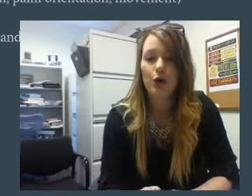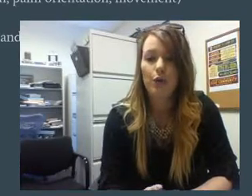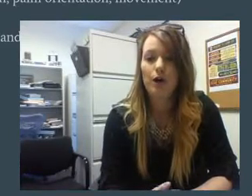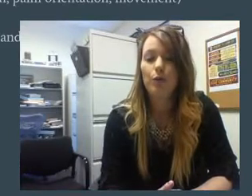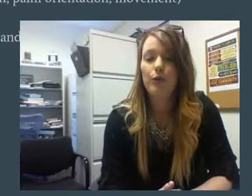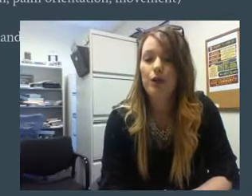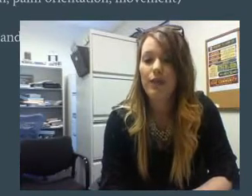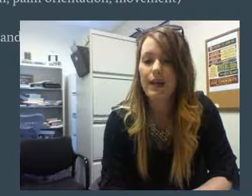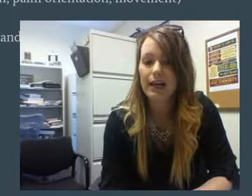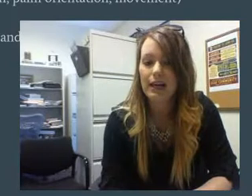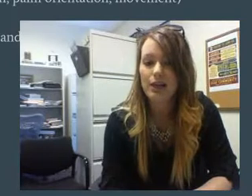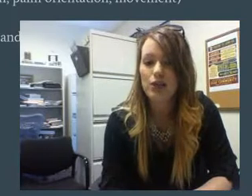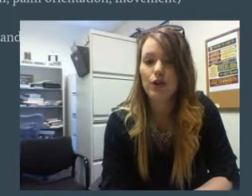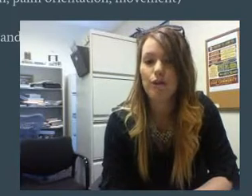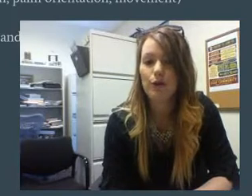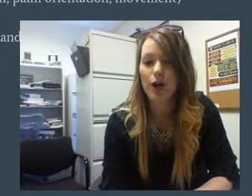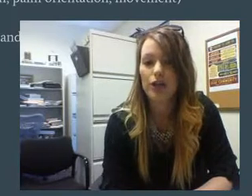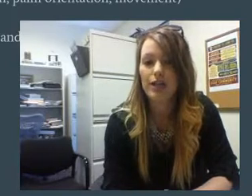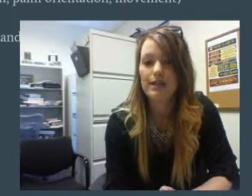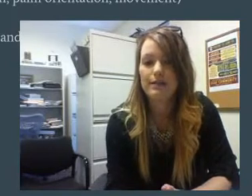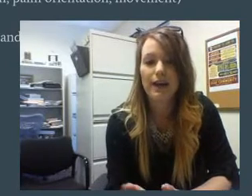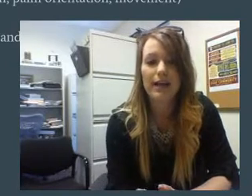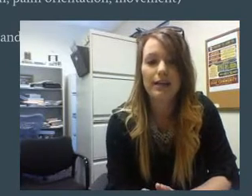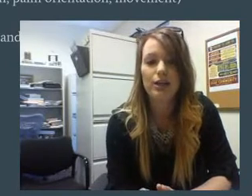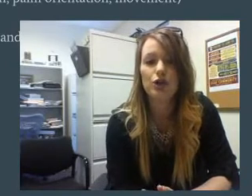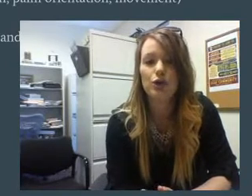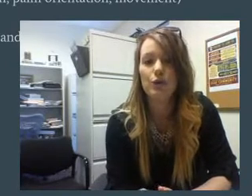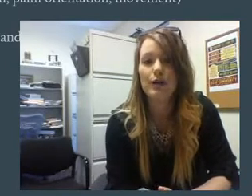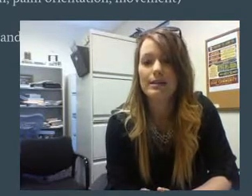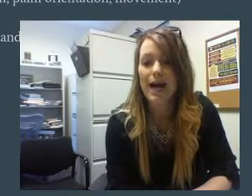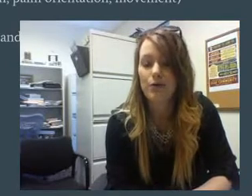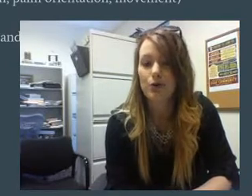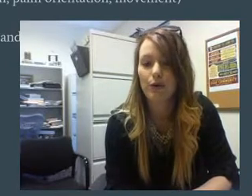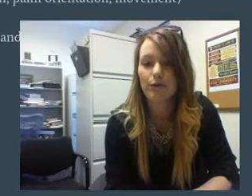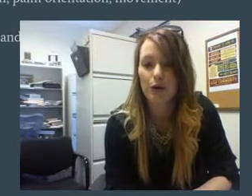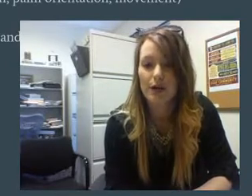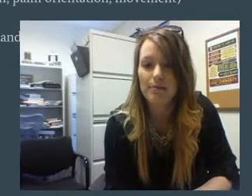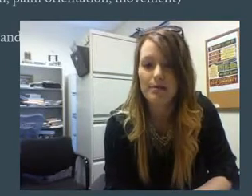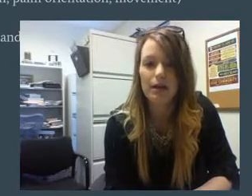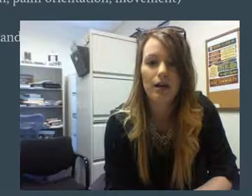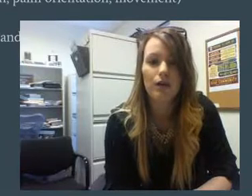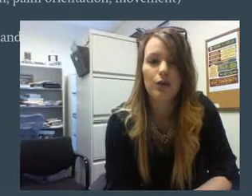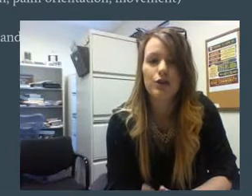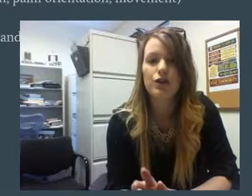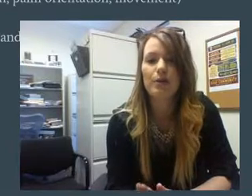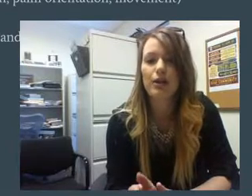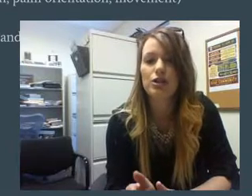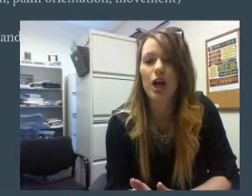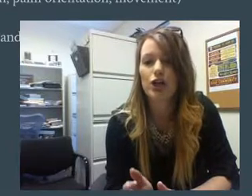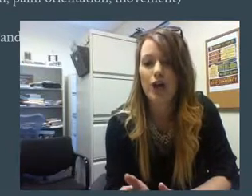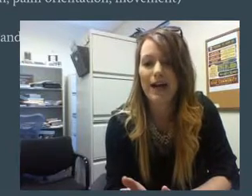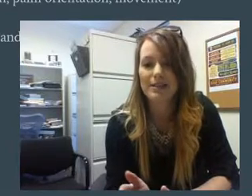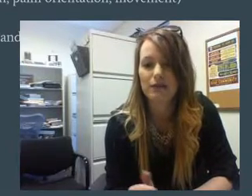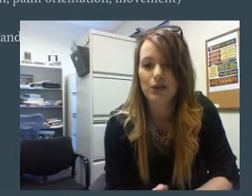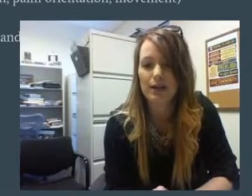So, we know that in English, phonology is divided into sounds or phonies. Those are the smallest